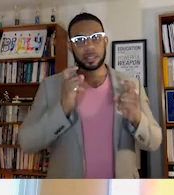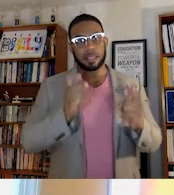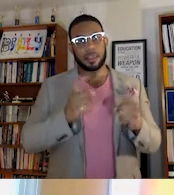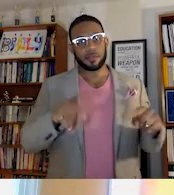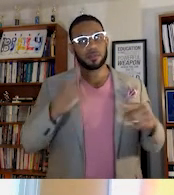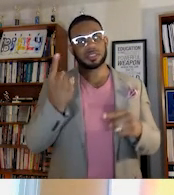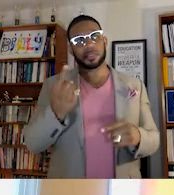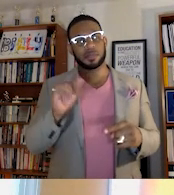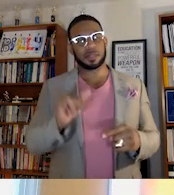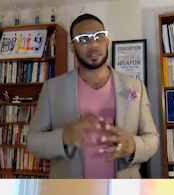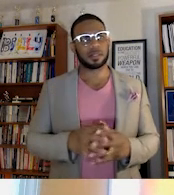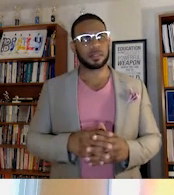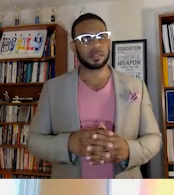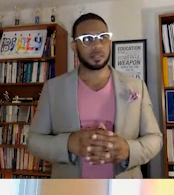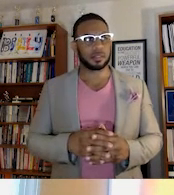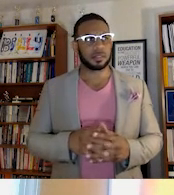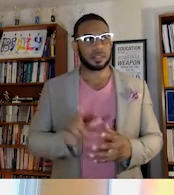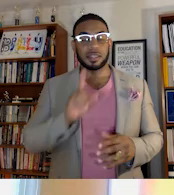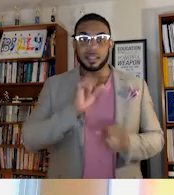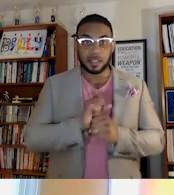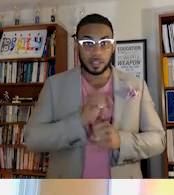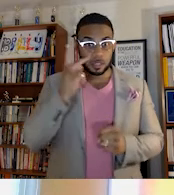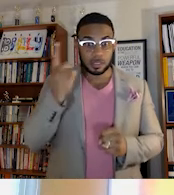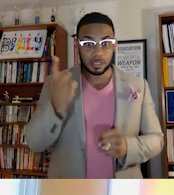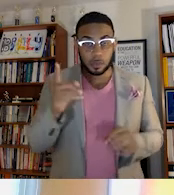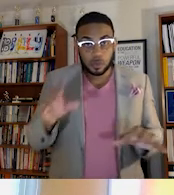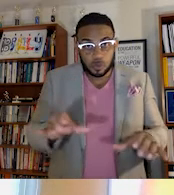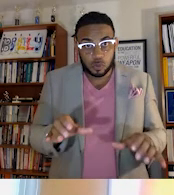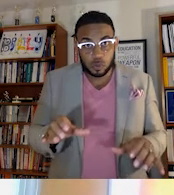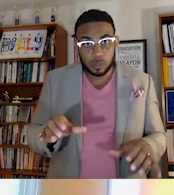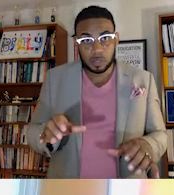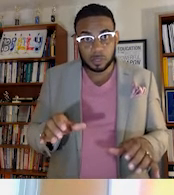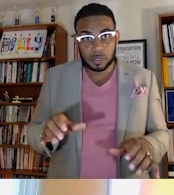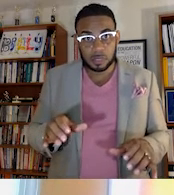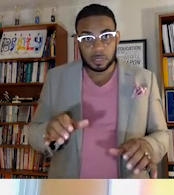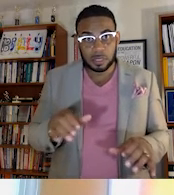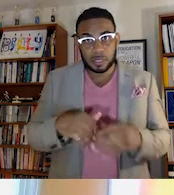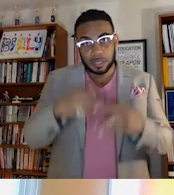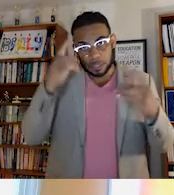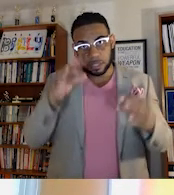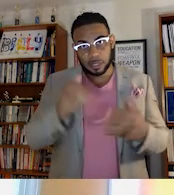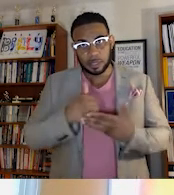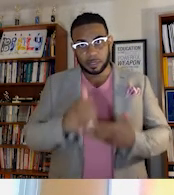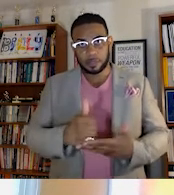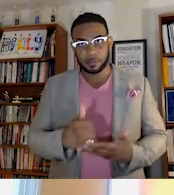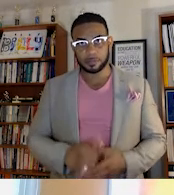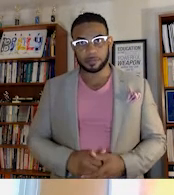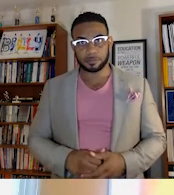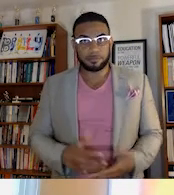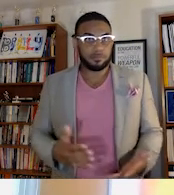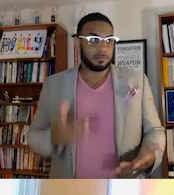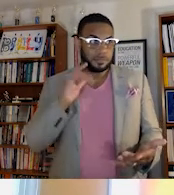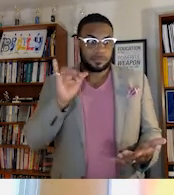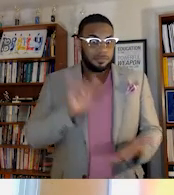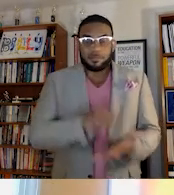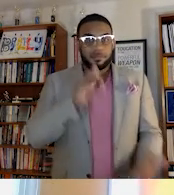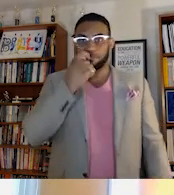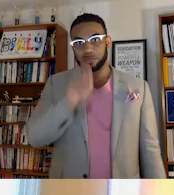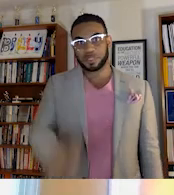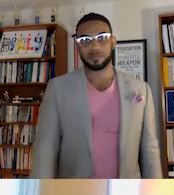to something that he literally saw somebody doing and decided to help just like that.